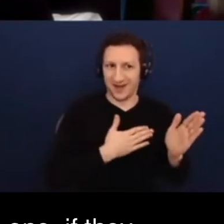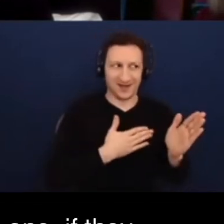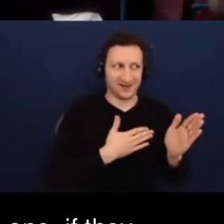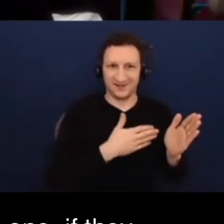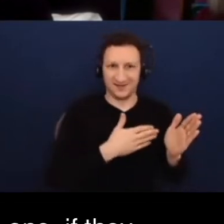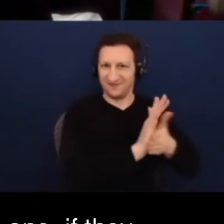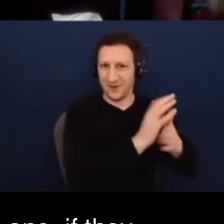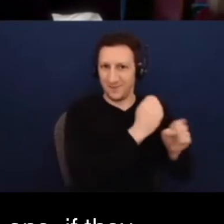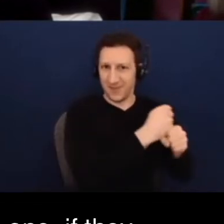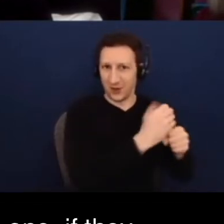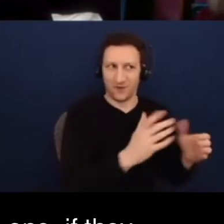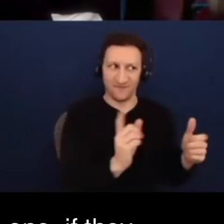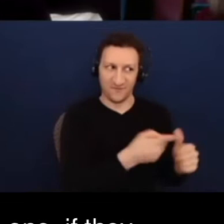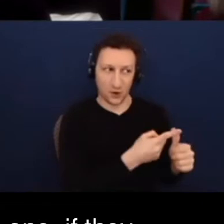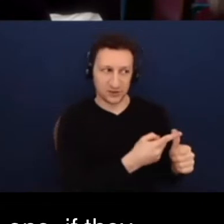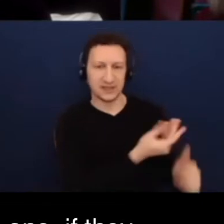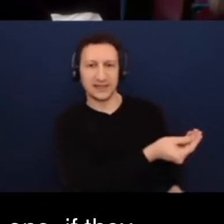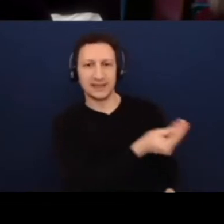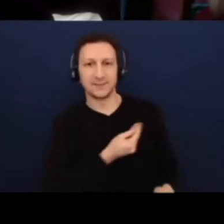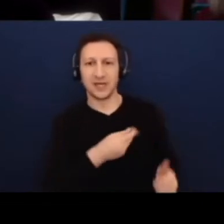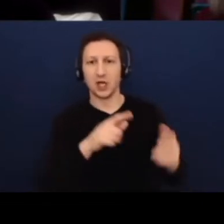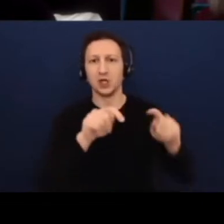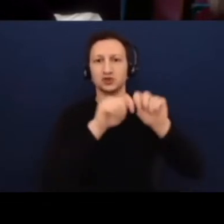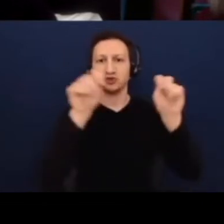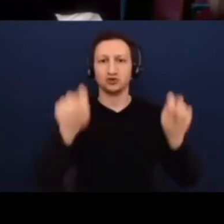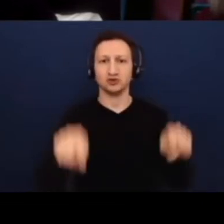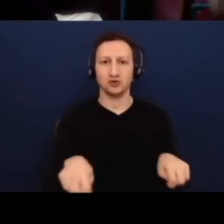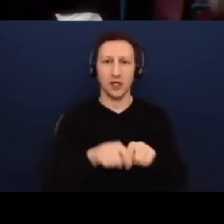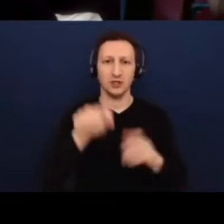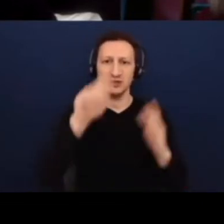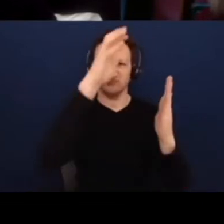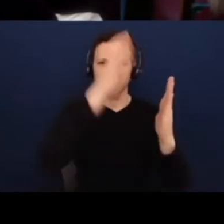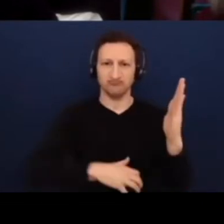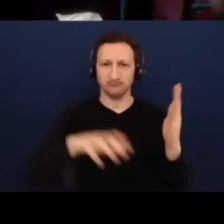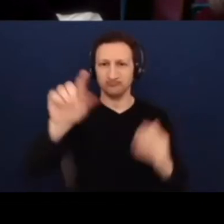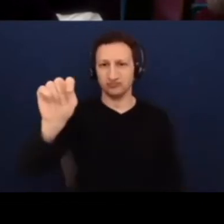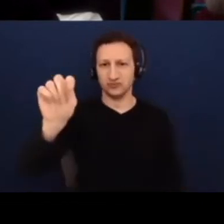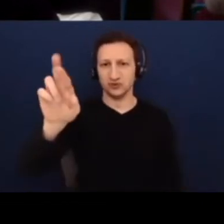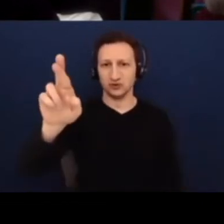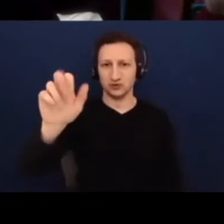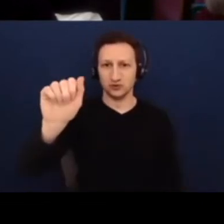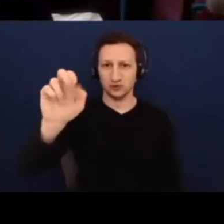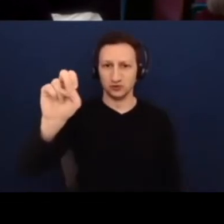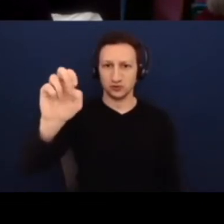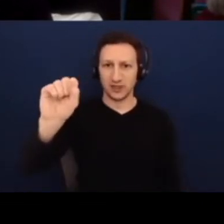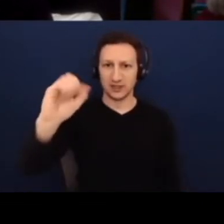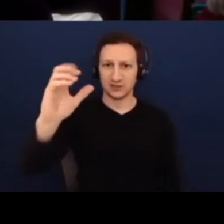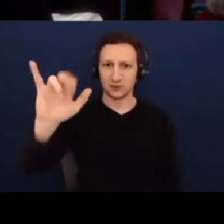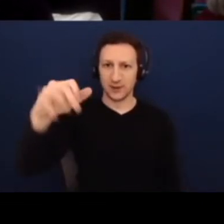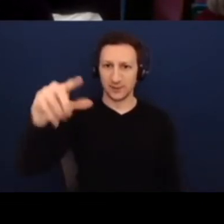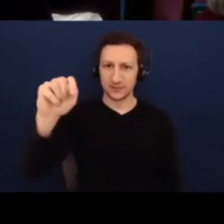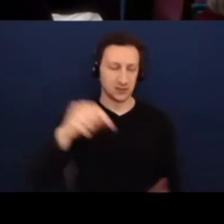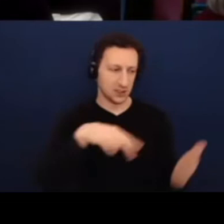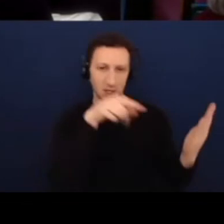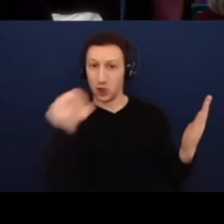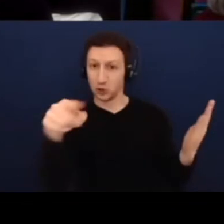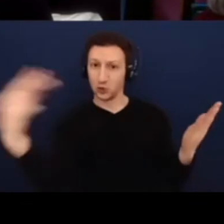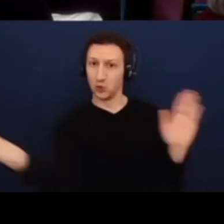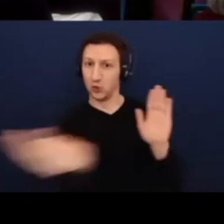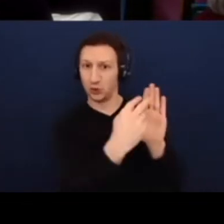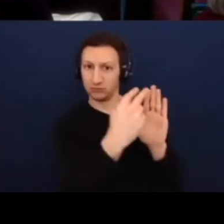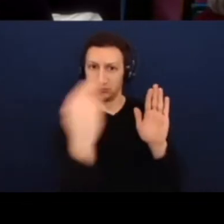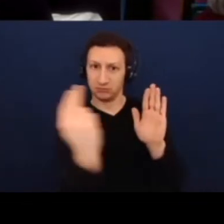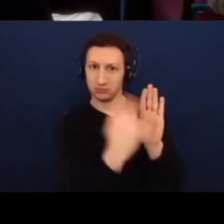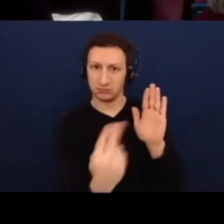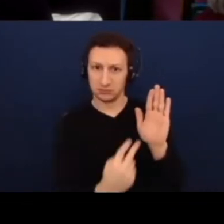one-on-one, if they would provide a transcript, which in some cases will help you with some of what you're writing, because some of that is laid